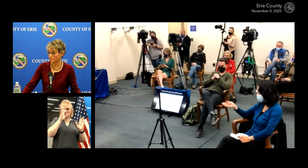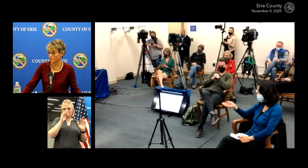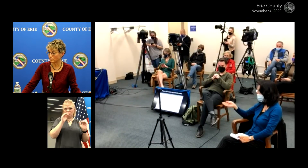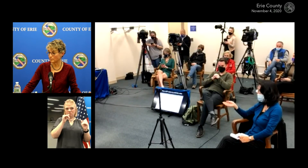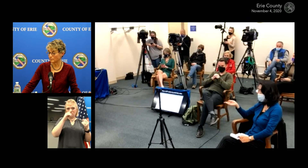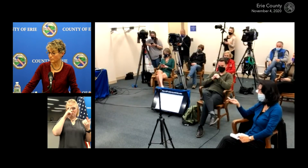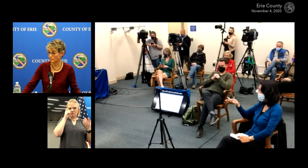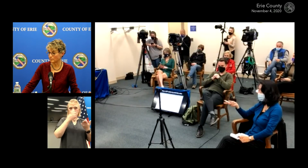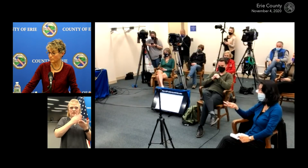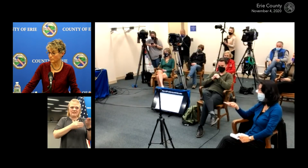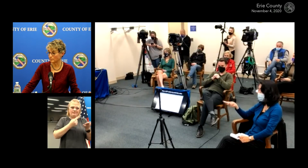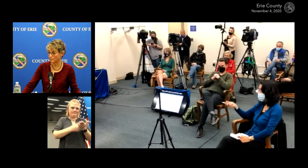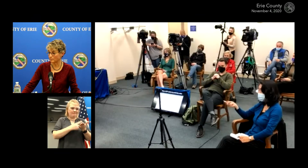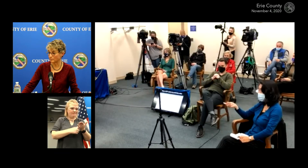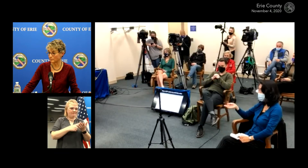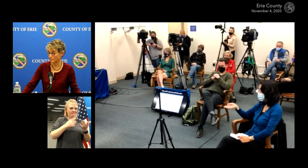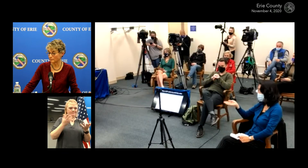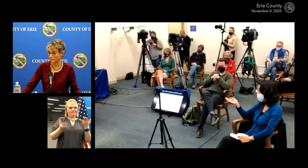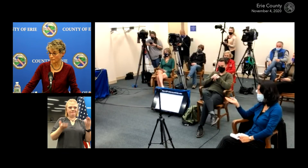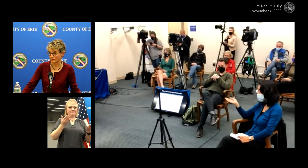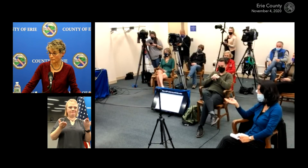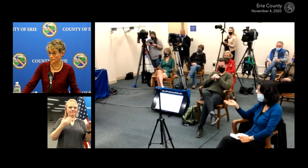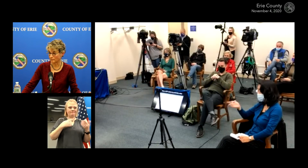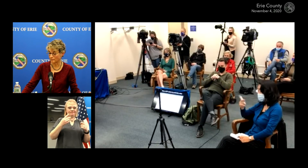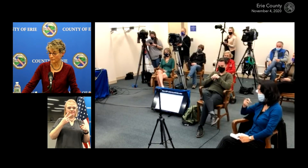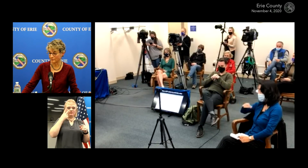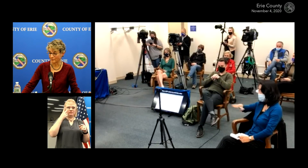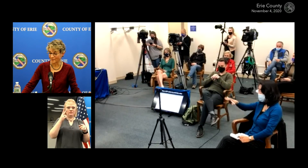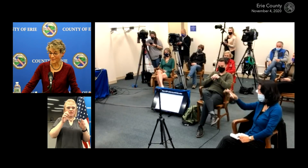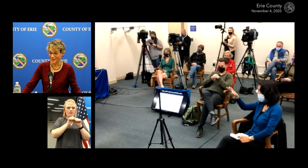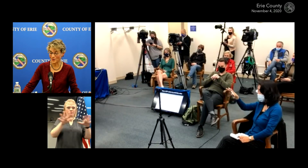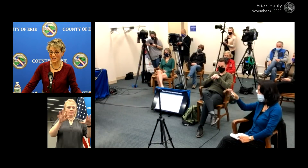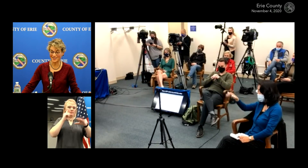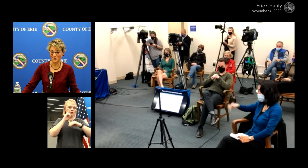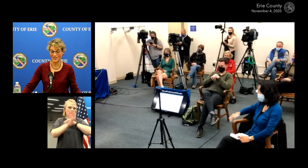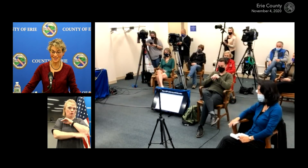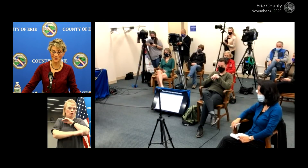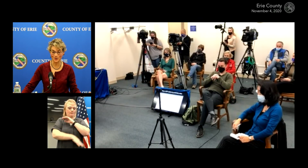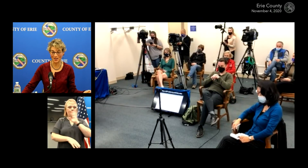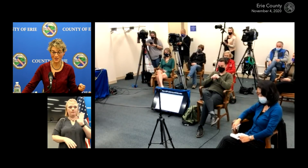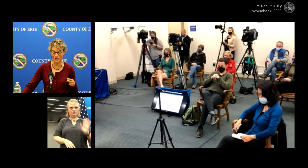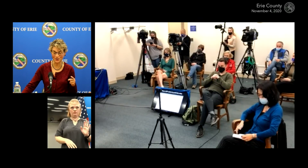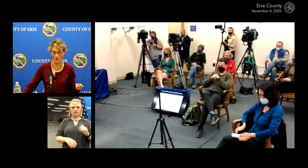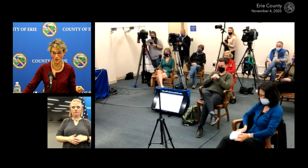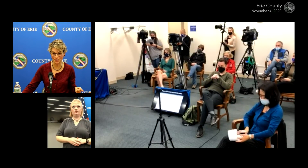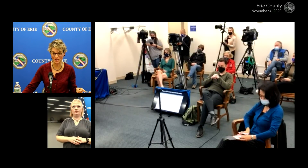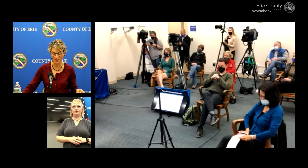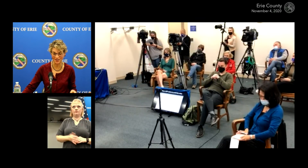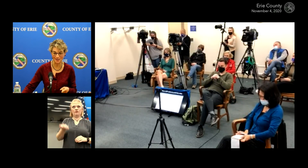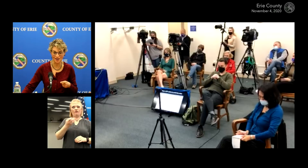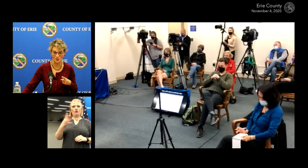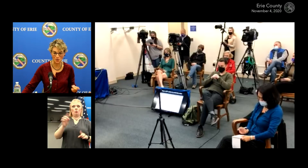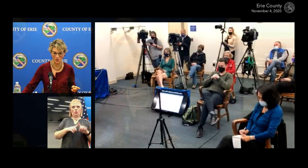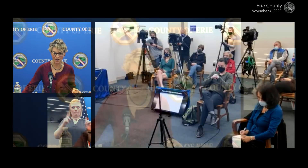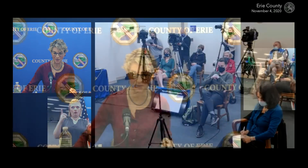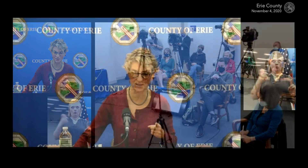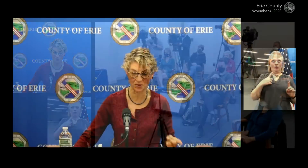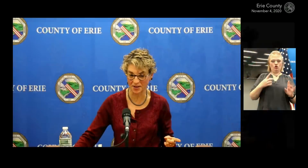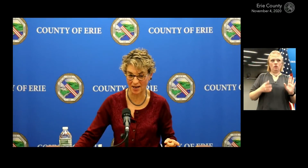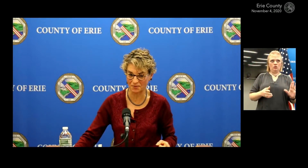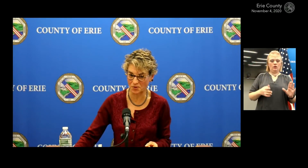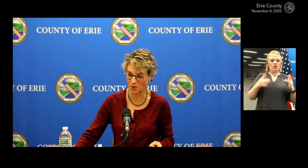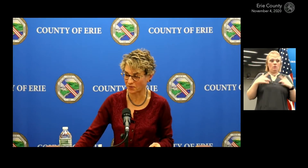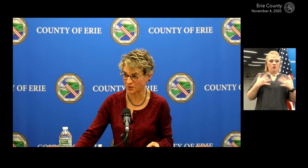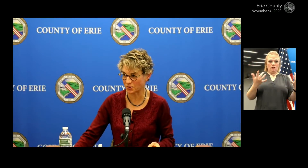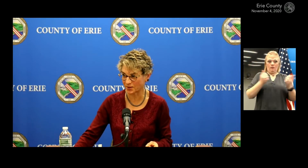that there had been some discussion about seeing another outbreak in the fall. Okay, so to answer the questions, a few questions. What's